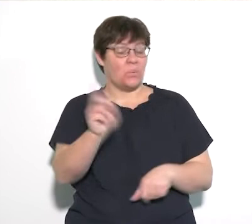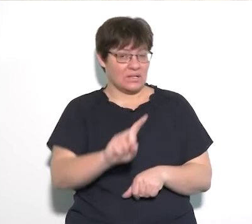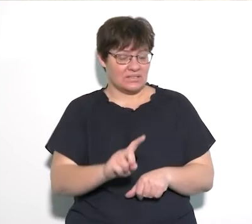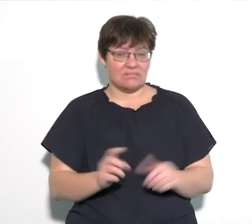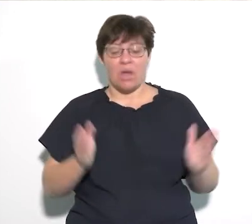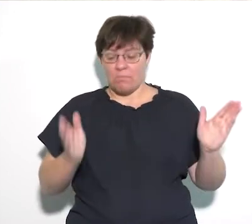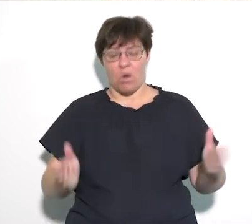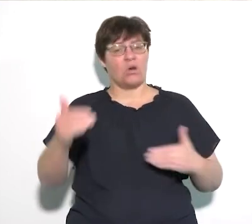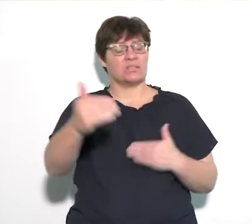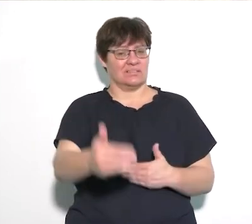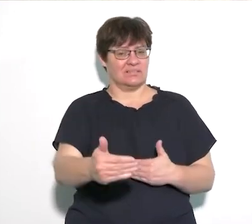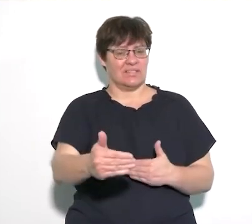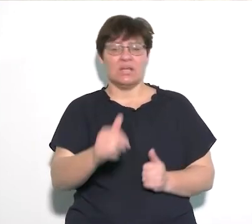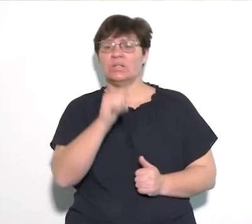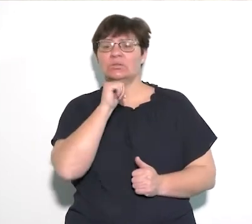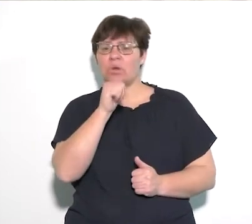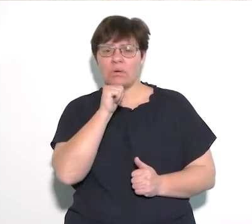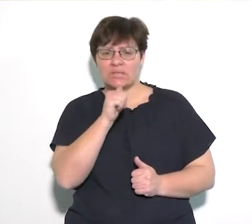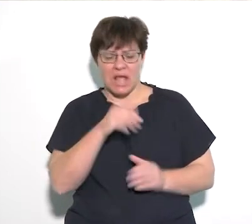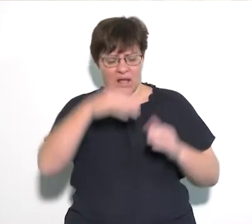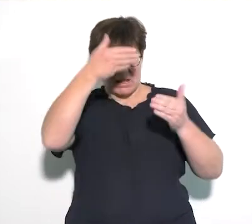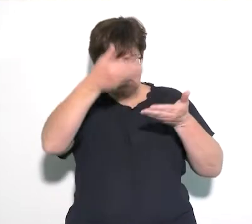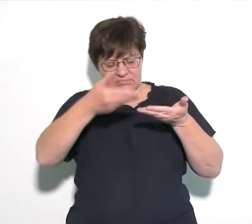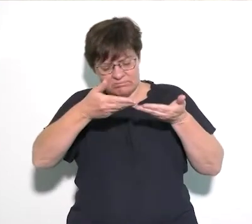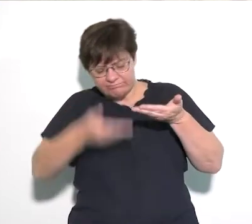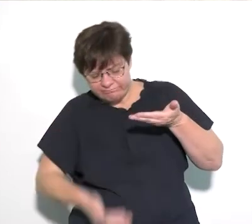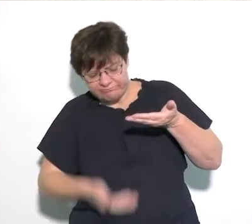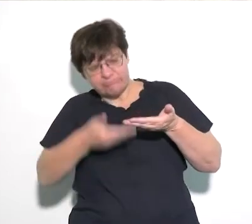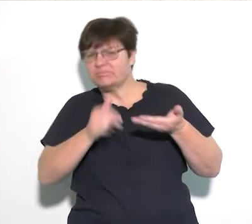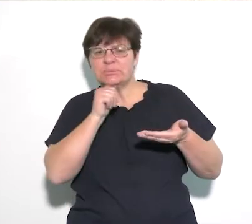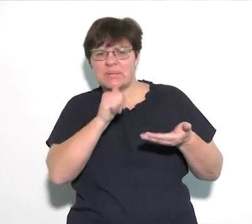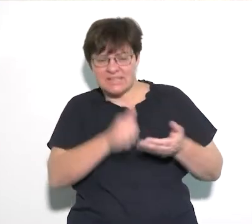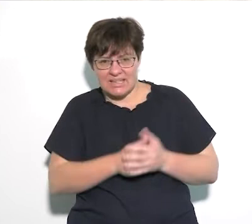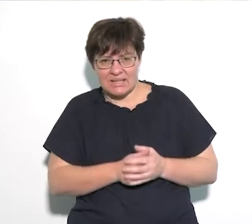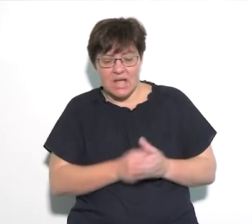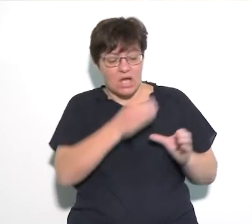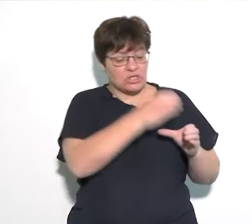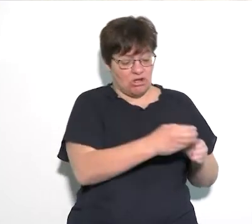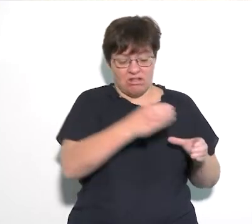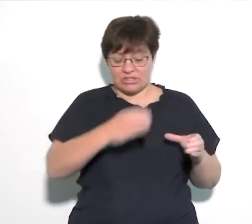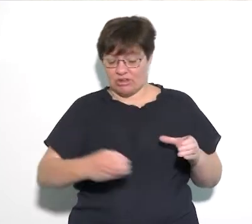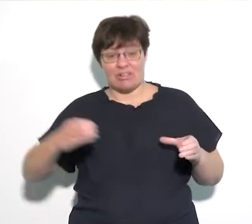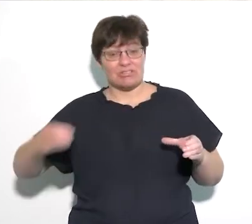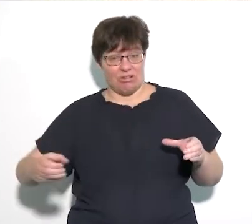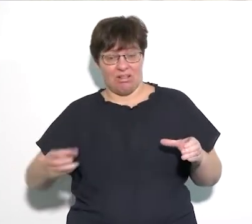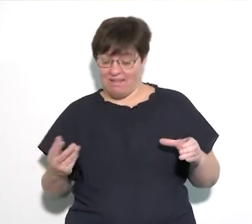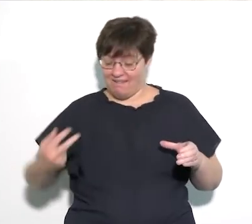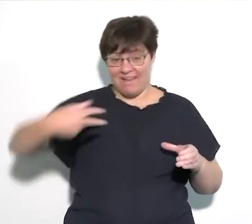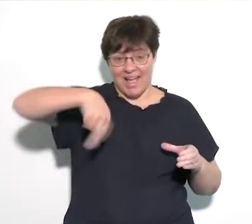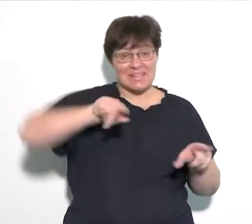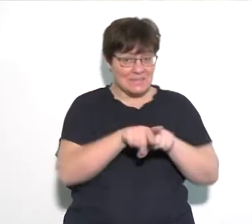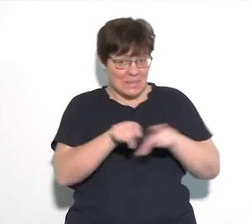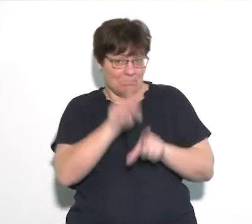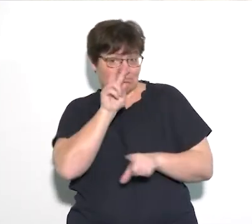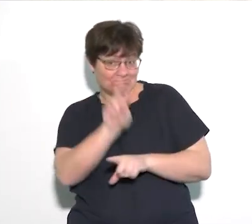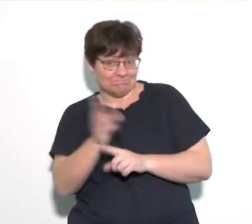will need a box. It doesn't matter on the depth of the box. You will need circles cut out in the box, just like I